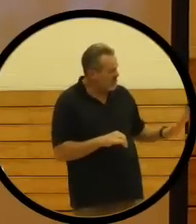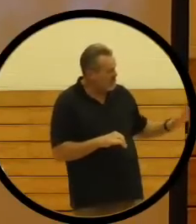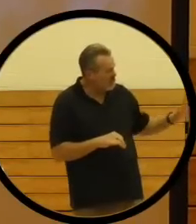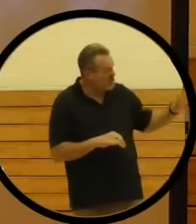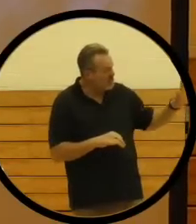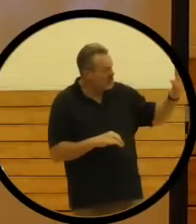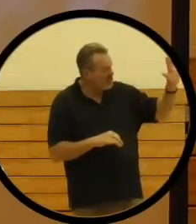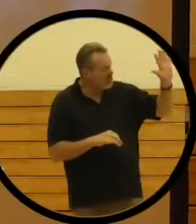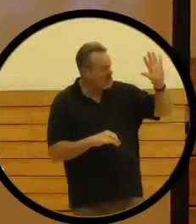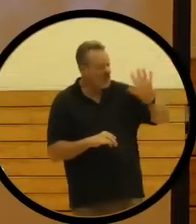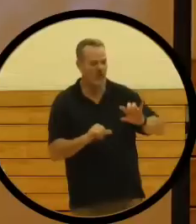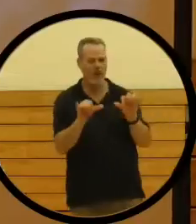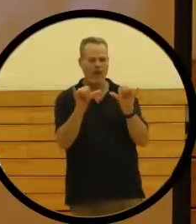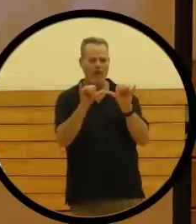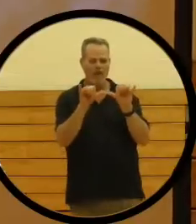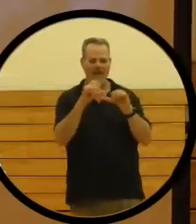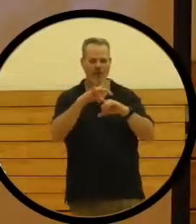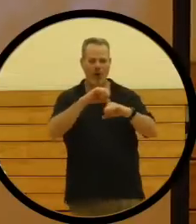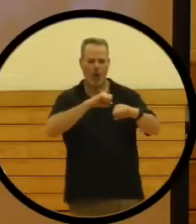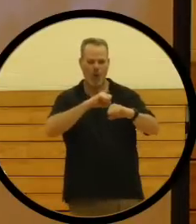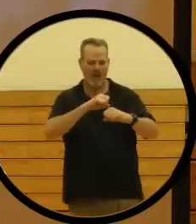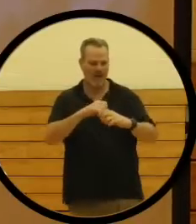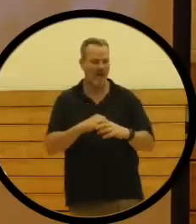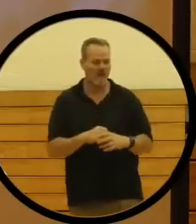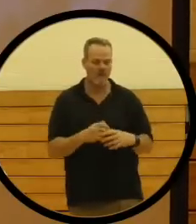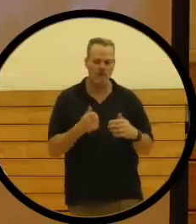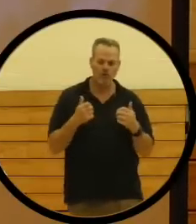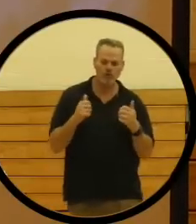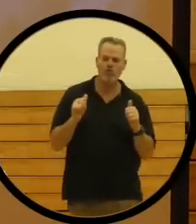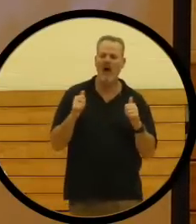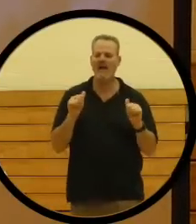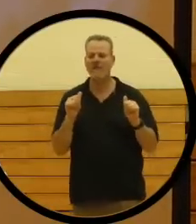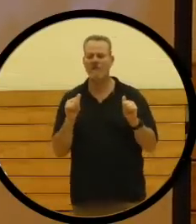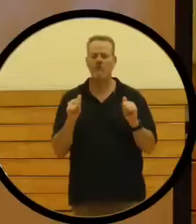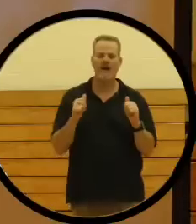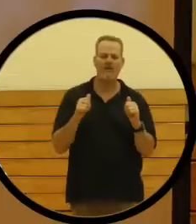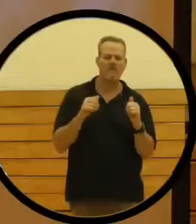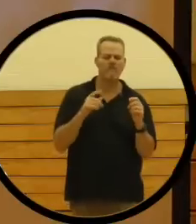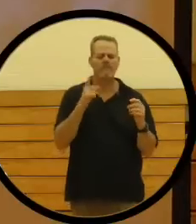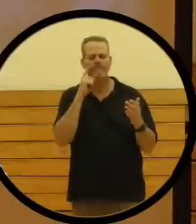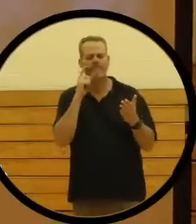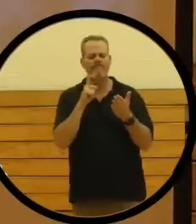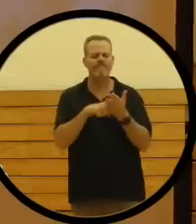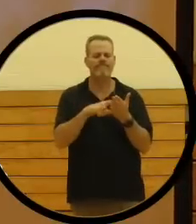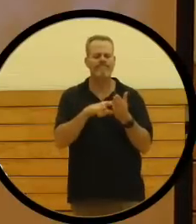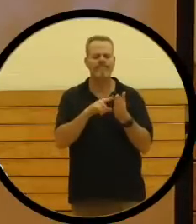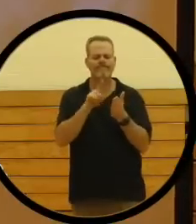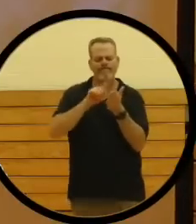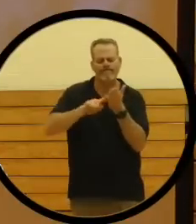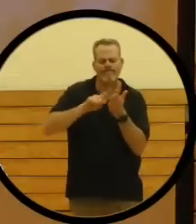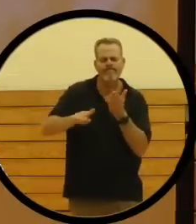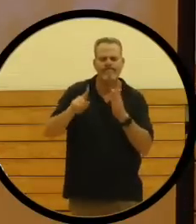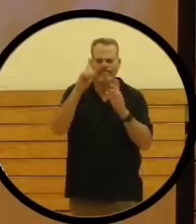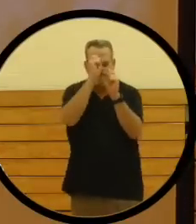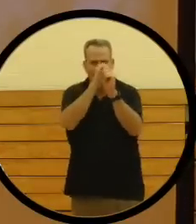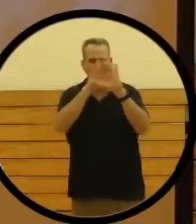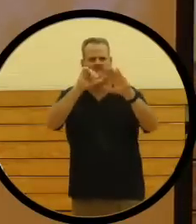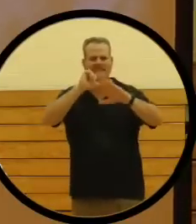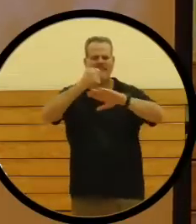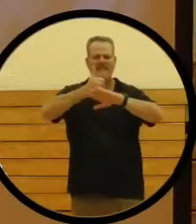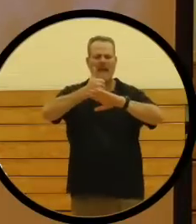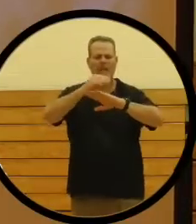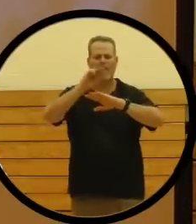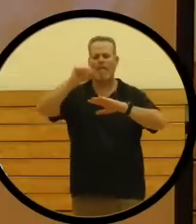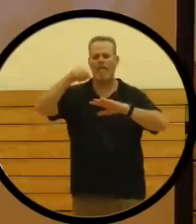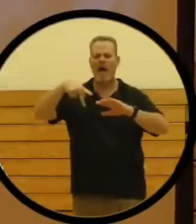a whole bunch of other seismometers in orange. And they're trying to image these earthquakes that are sitting under Pahala. So they ran this experiment back